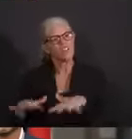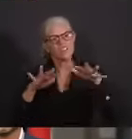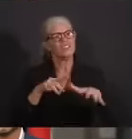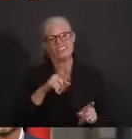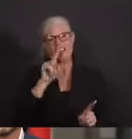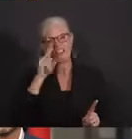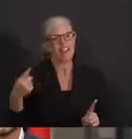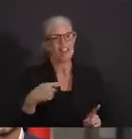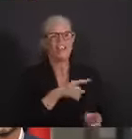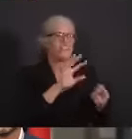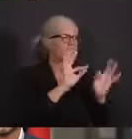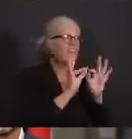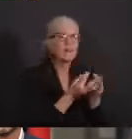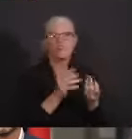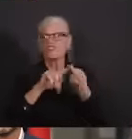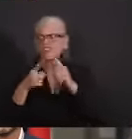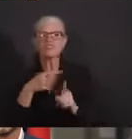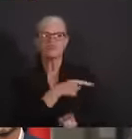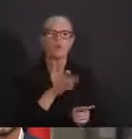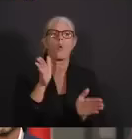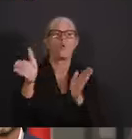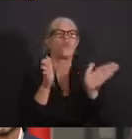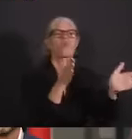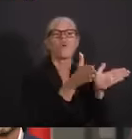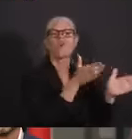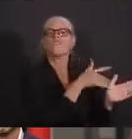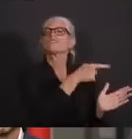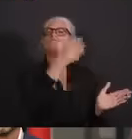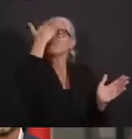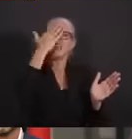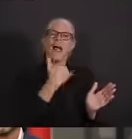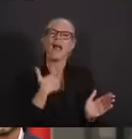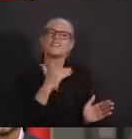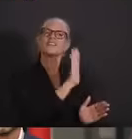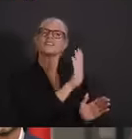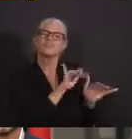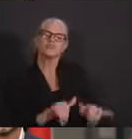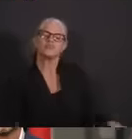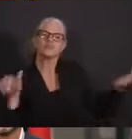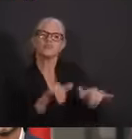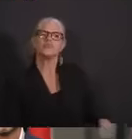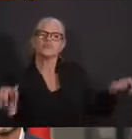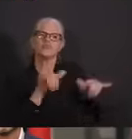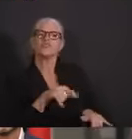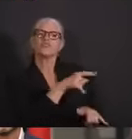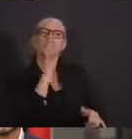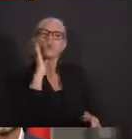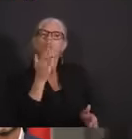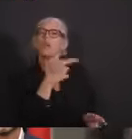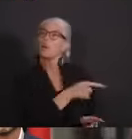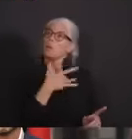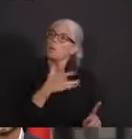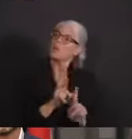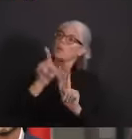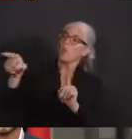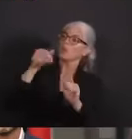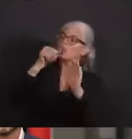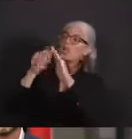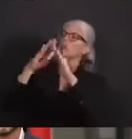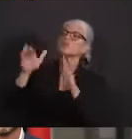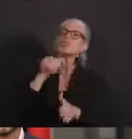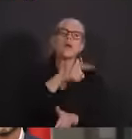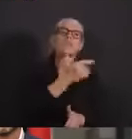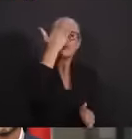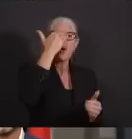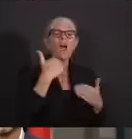family, friends. And so they're probably not the prime candidates that are going to go to shelter. I think a shelter is a lot of times some